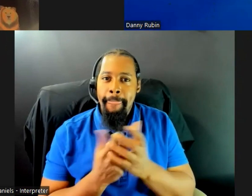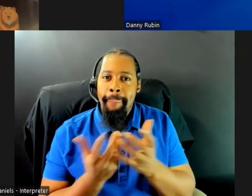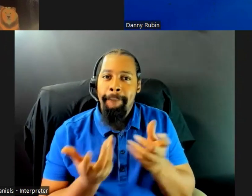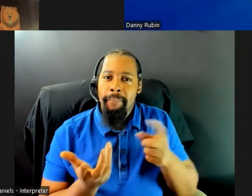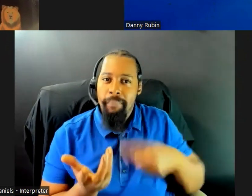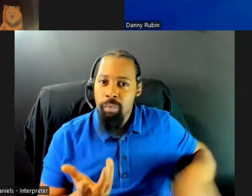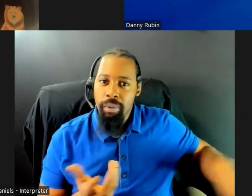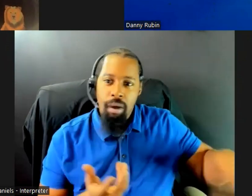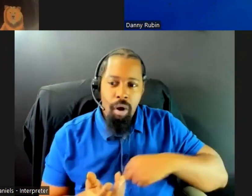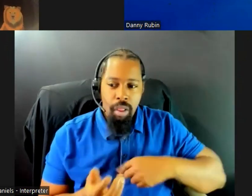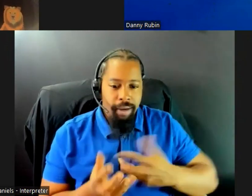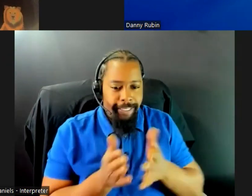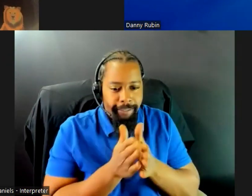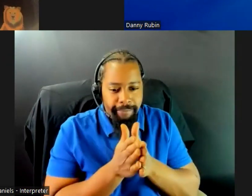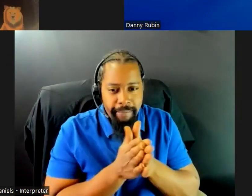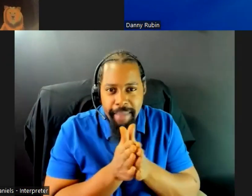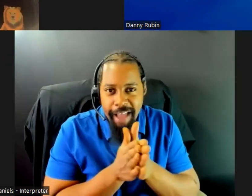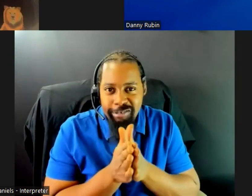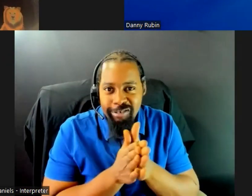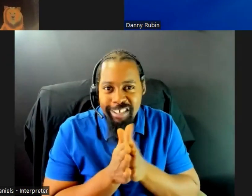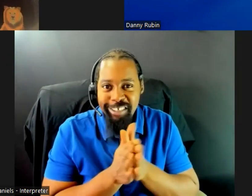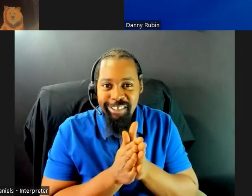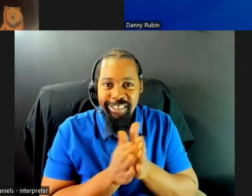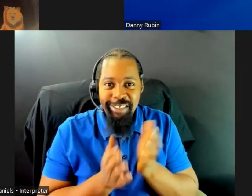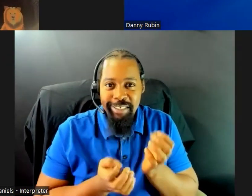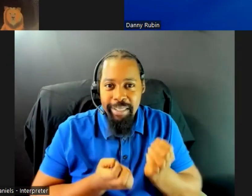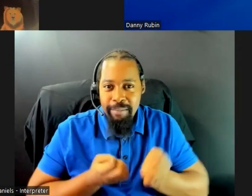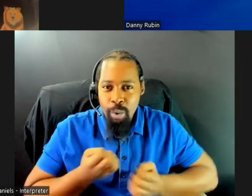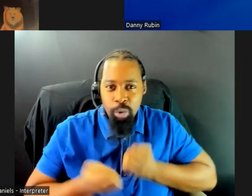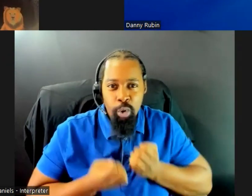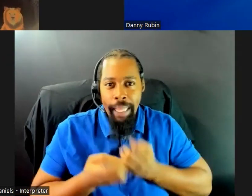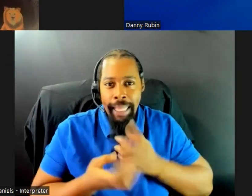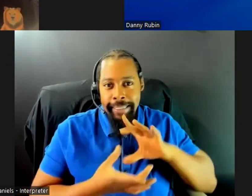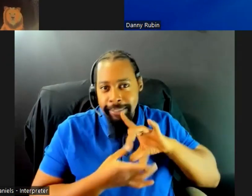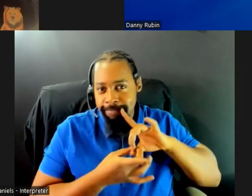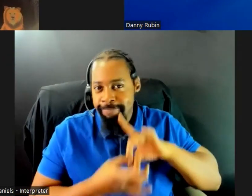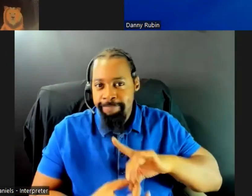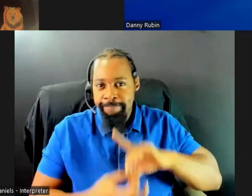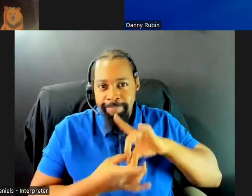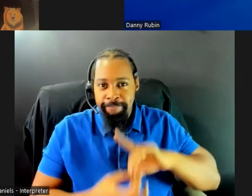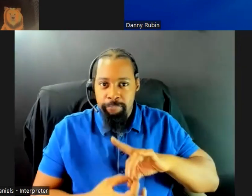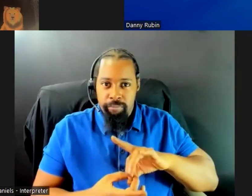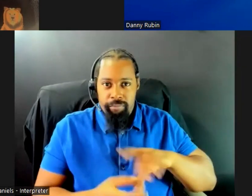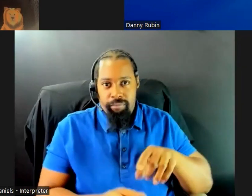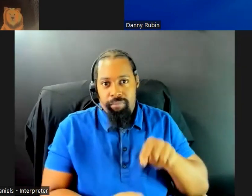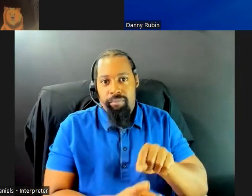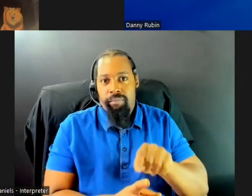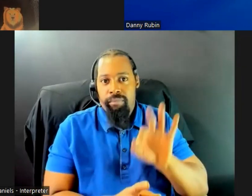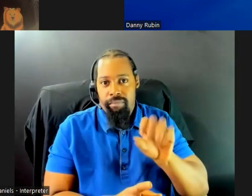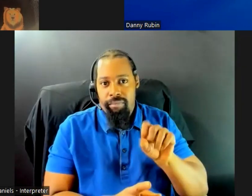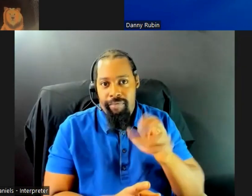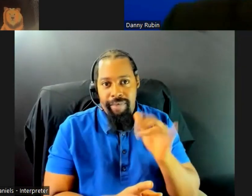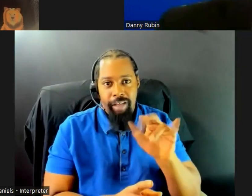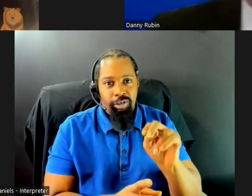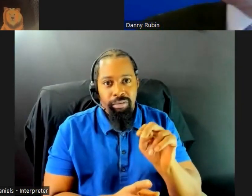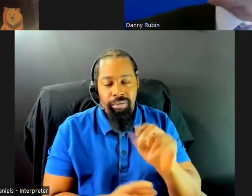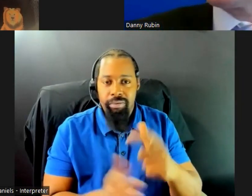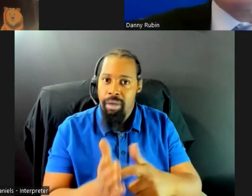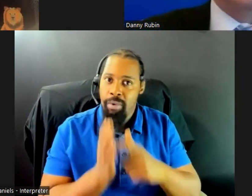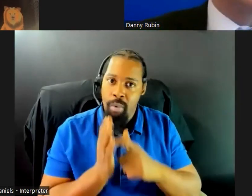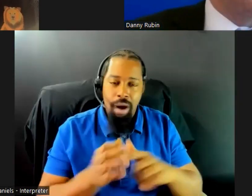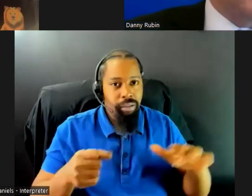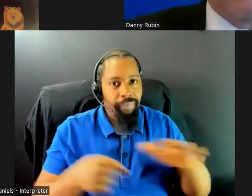passionate and emotional thing, working in fashion, and you have to be fully committed to it.